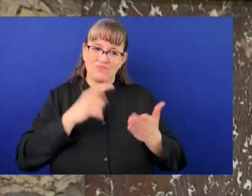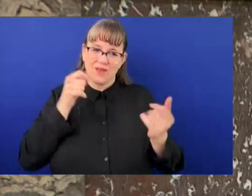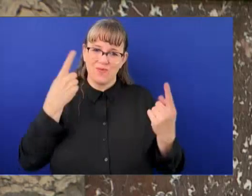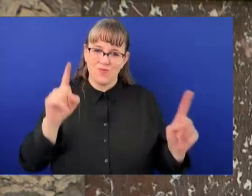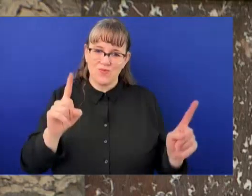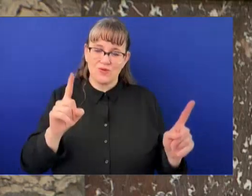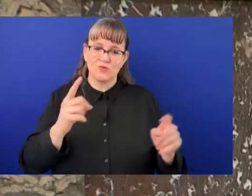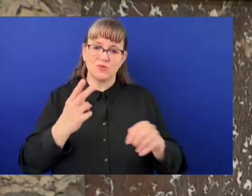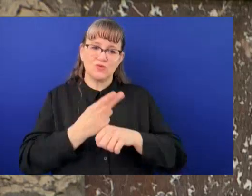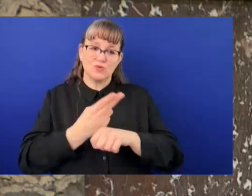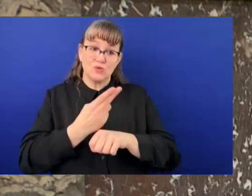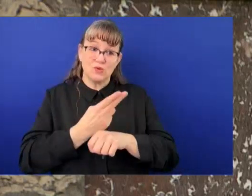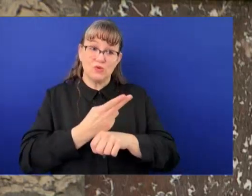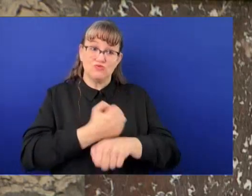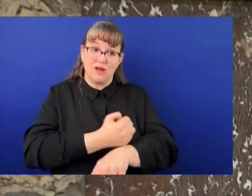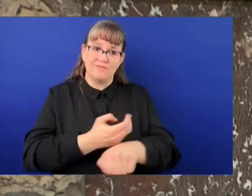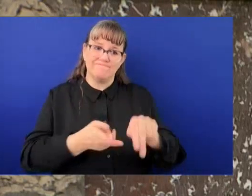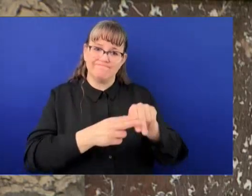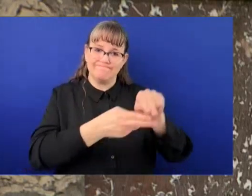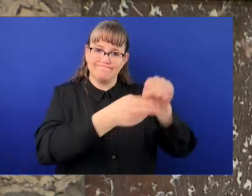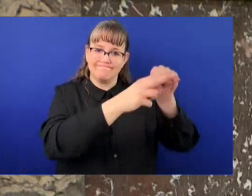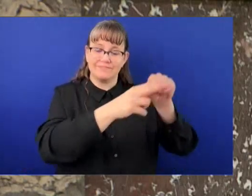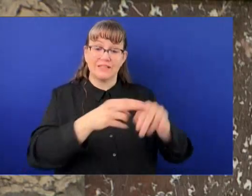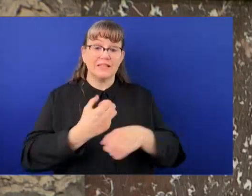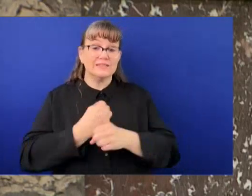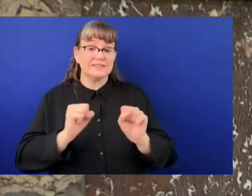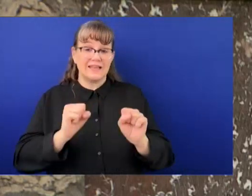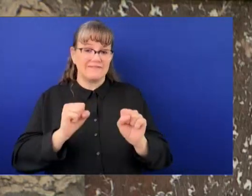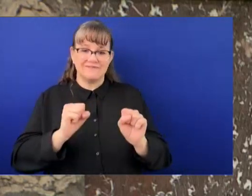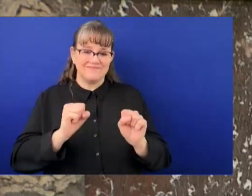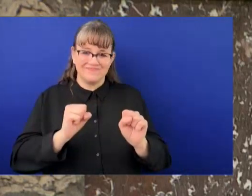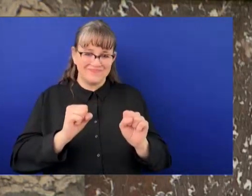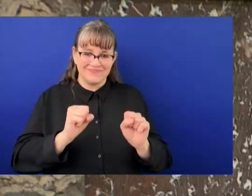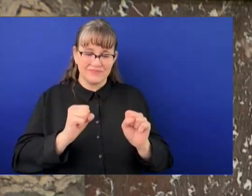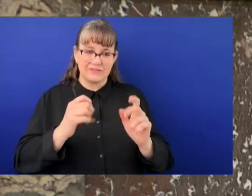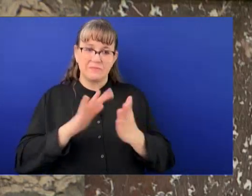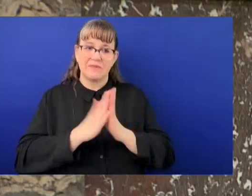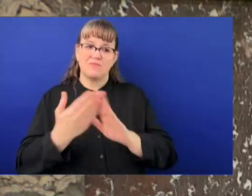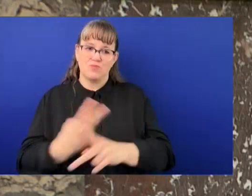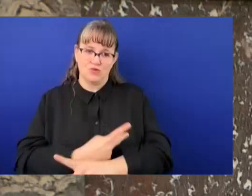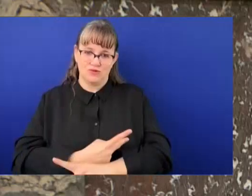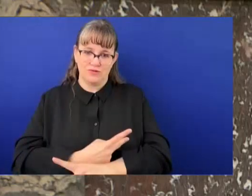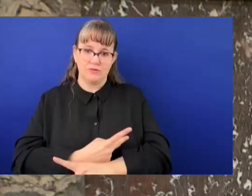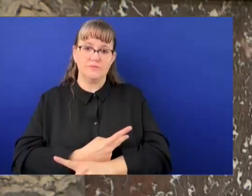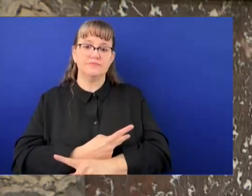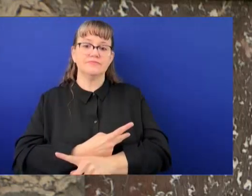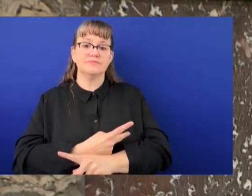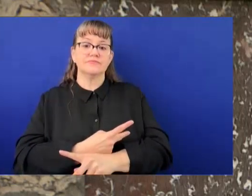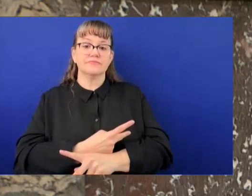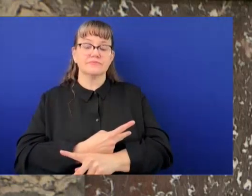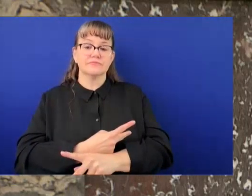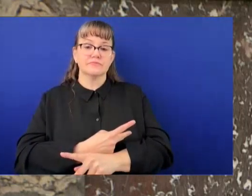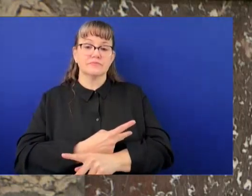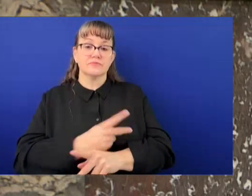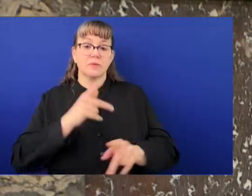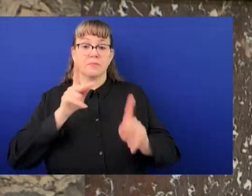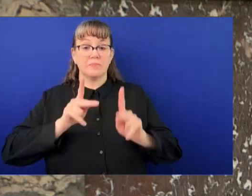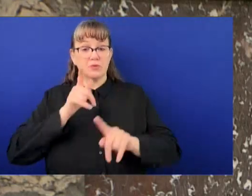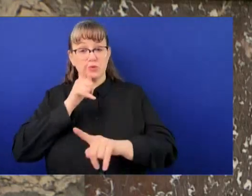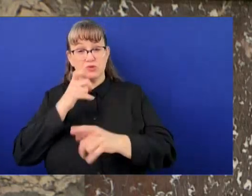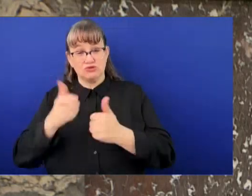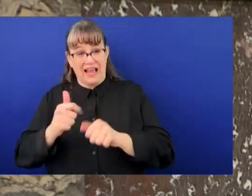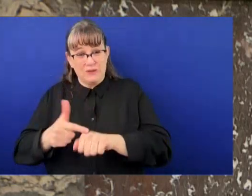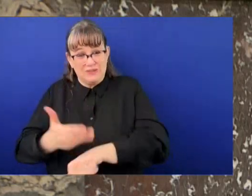was people who were in recovery feeling triggered seeing public drug use. So we had to step back from the